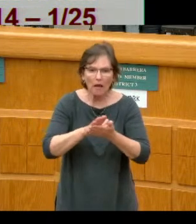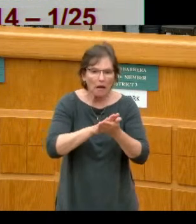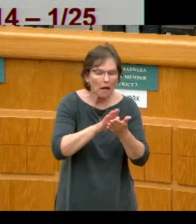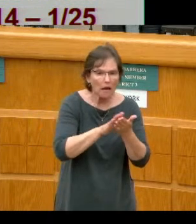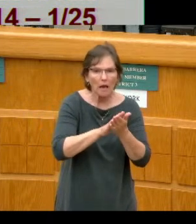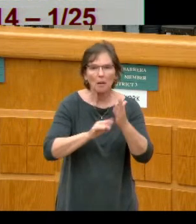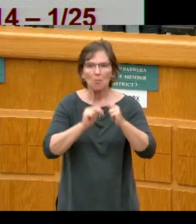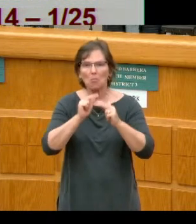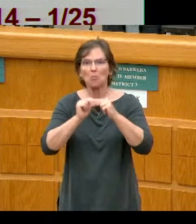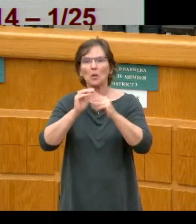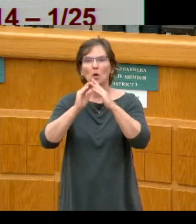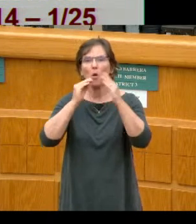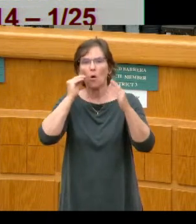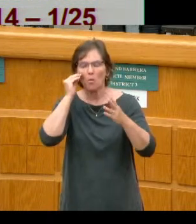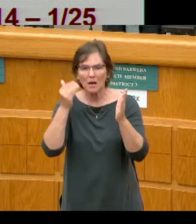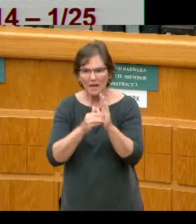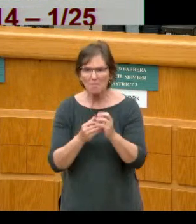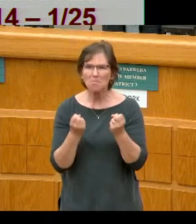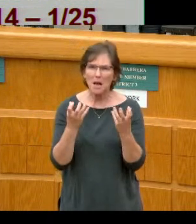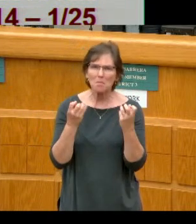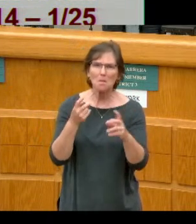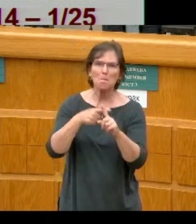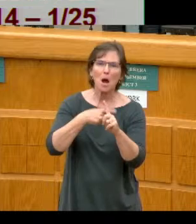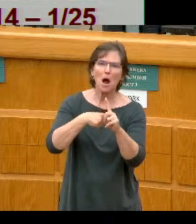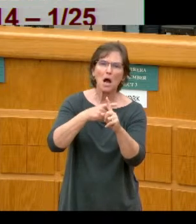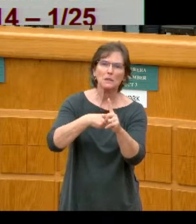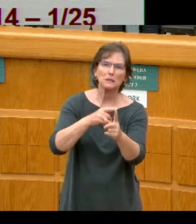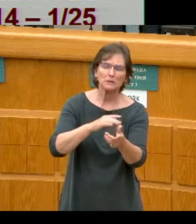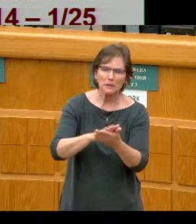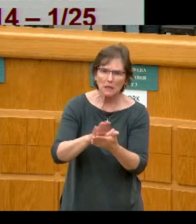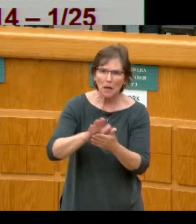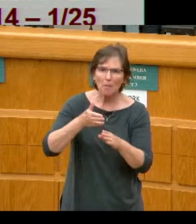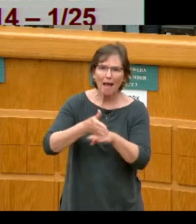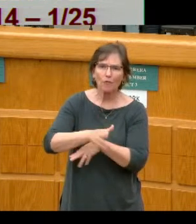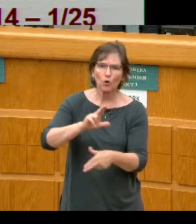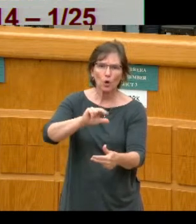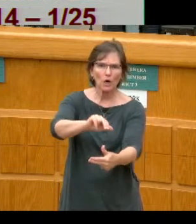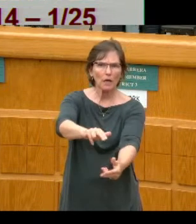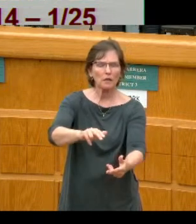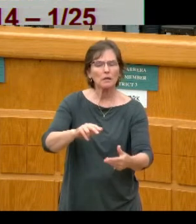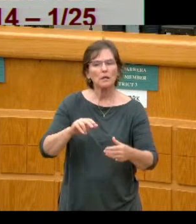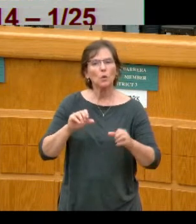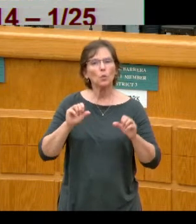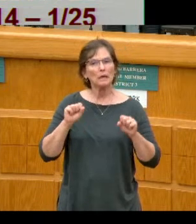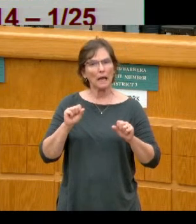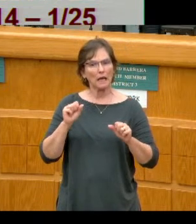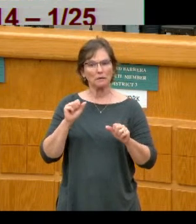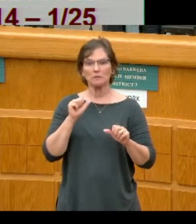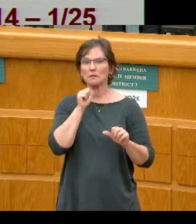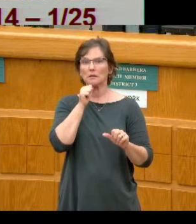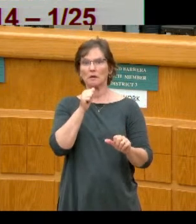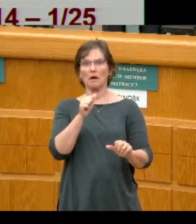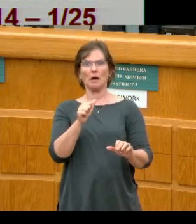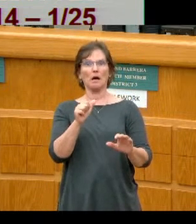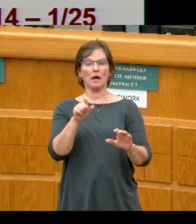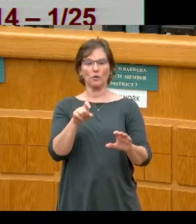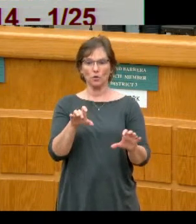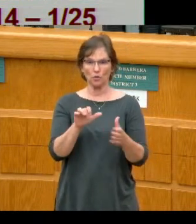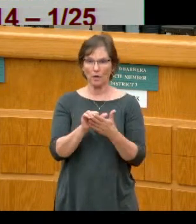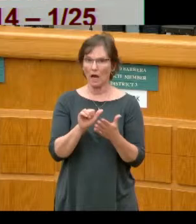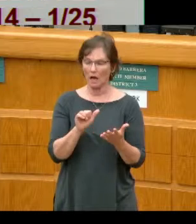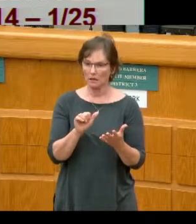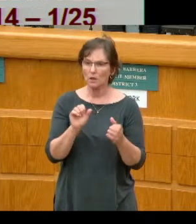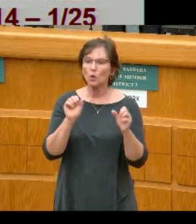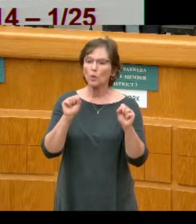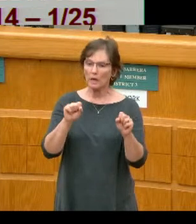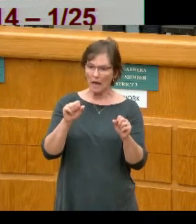hurricane that's hitting the coast, I think that we would do it. Think about how much time you spent after Hurricane Harvey helping other